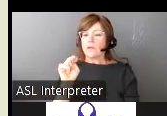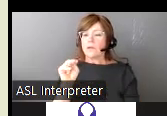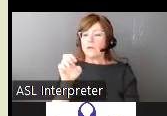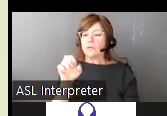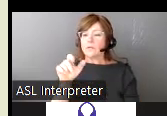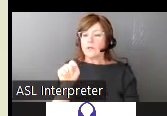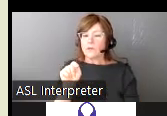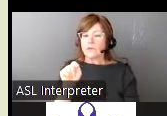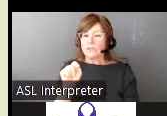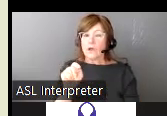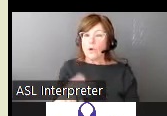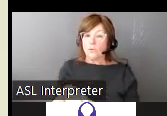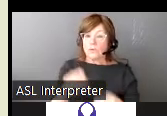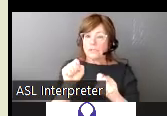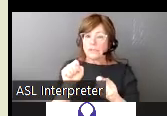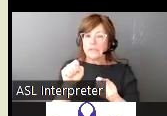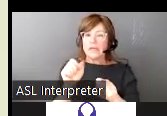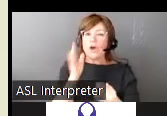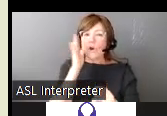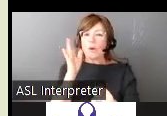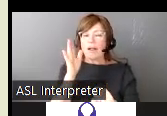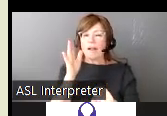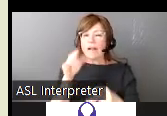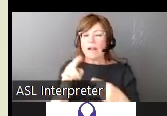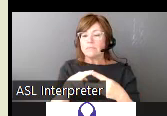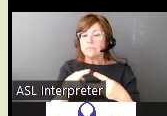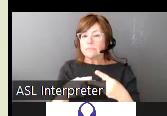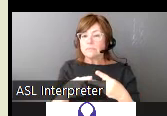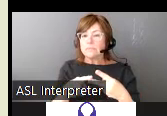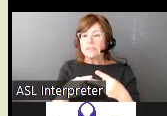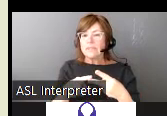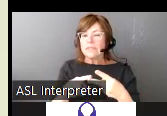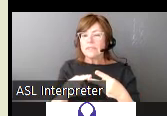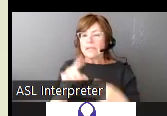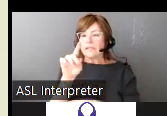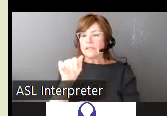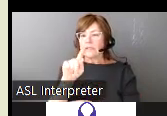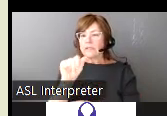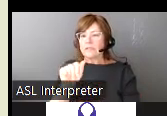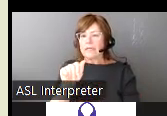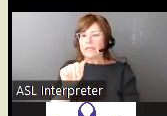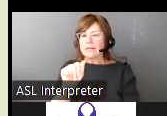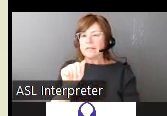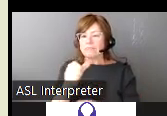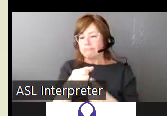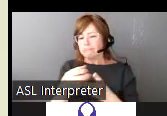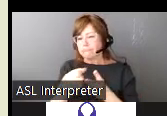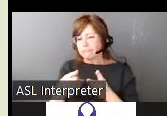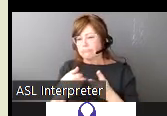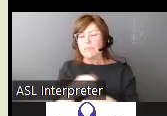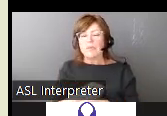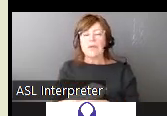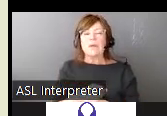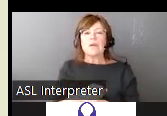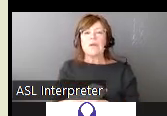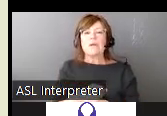about the quantitative data analysis as well as some qualitative data analysis. And then he will be